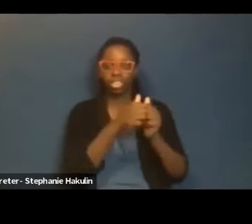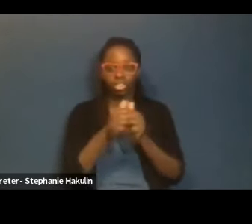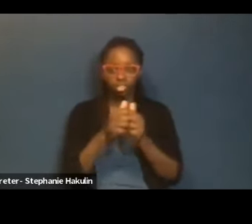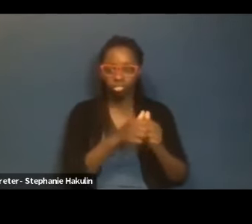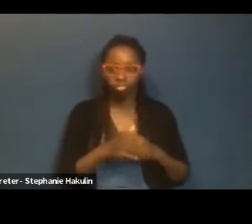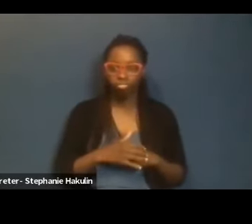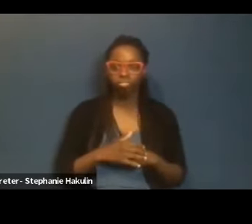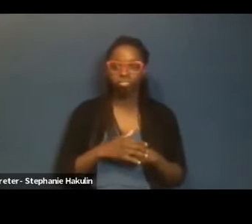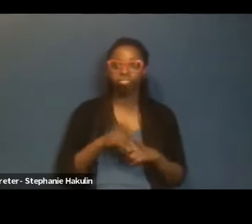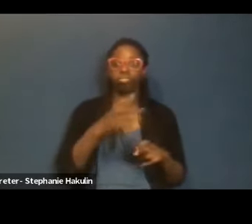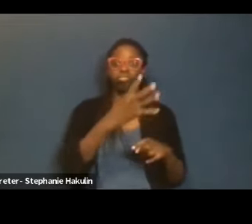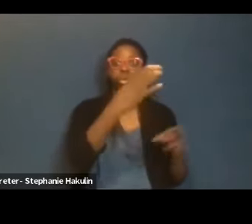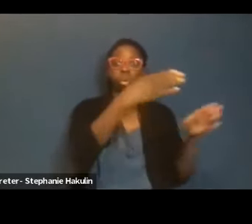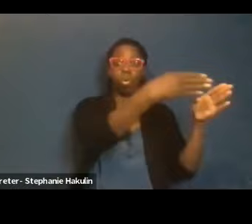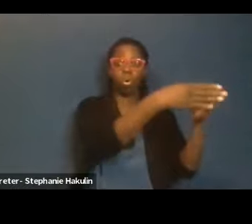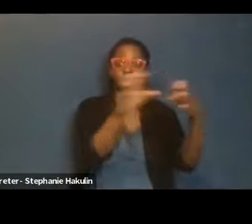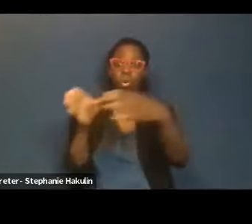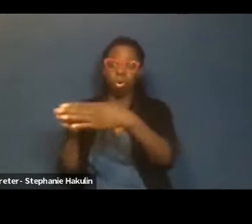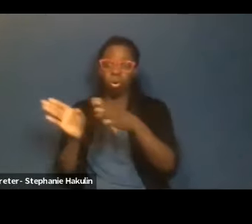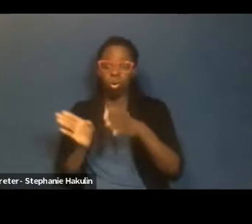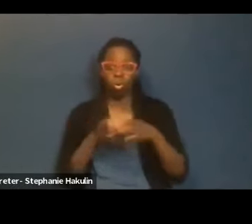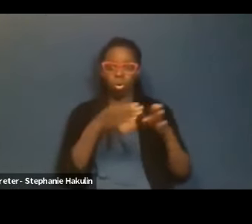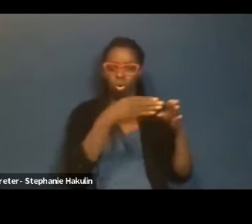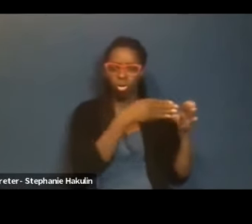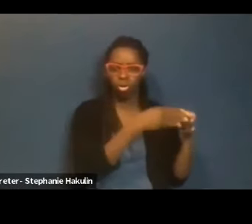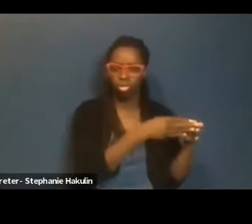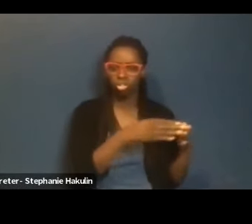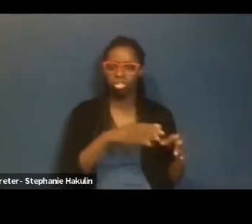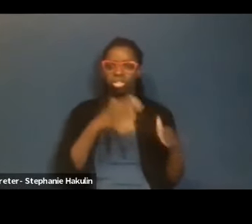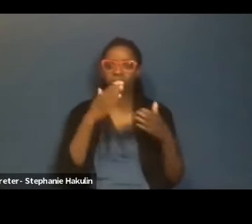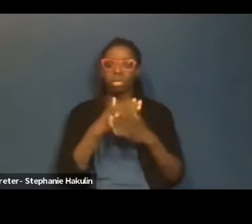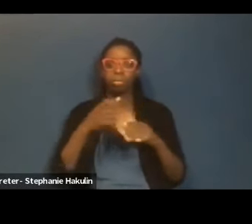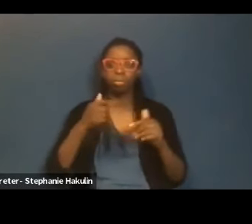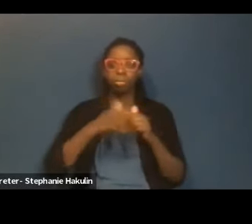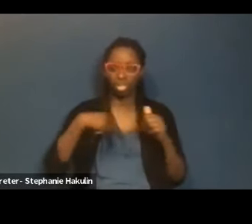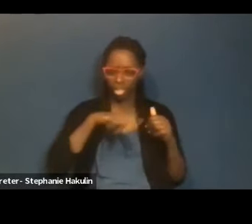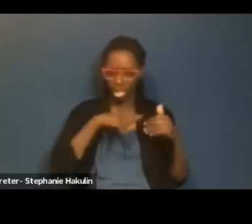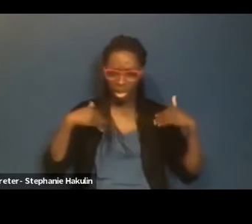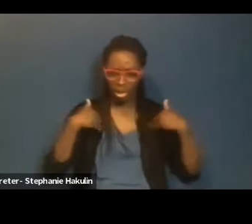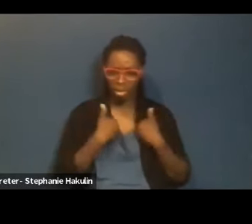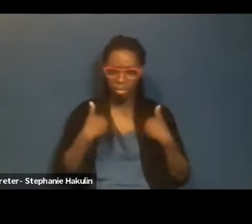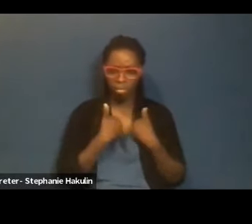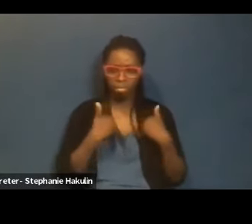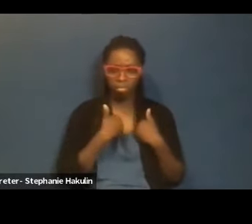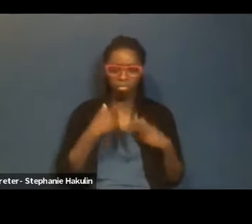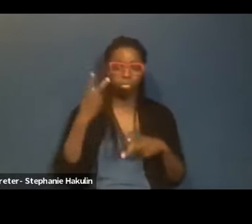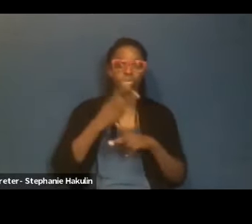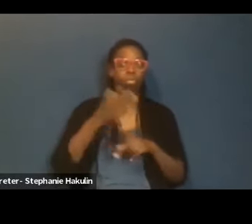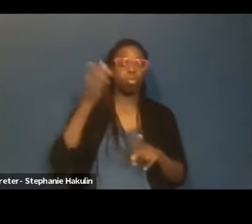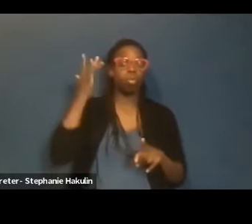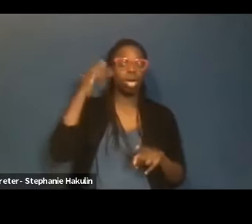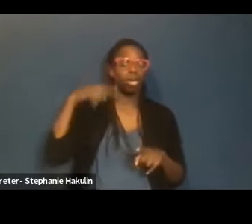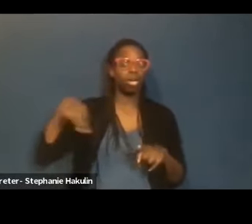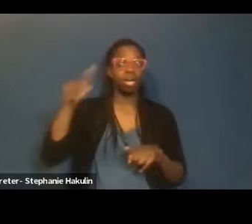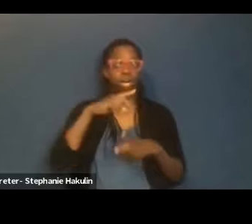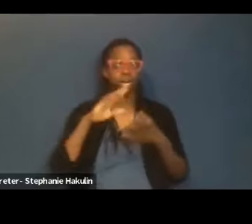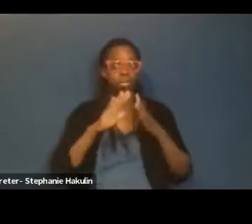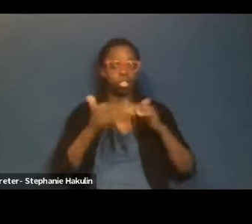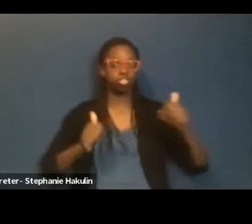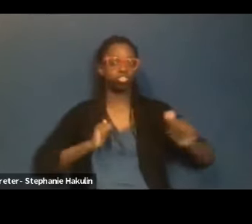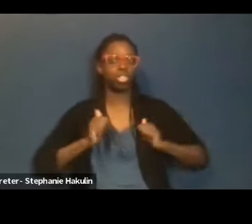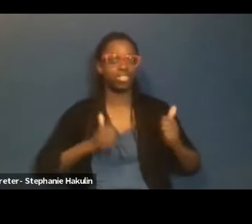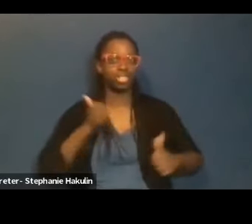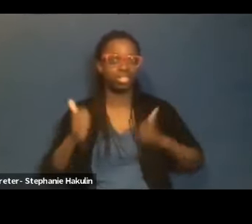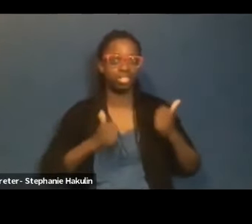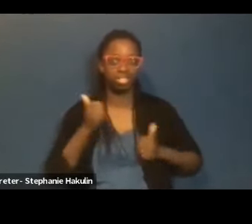bust their nuts. What? Right, stop with these animals. You have to be very careful because they're turned aggressive. They are apex predators, but we are